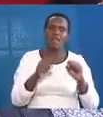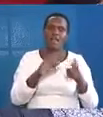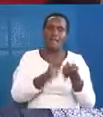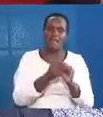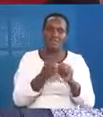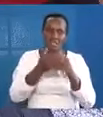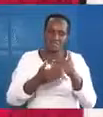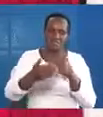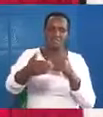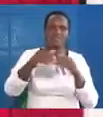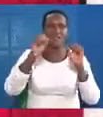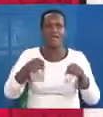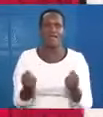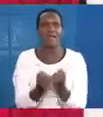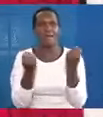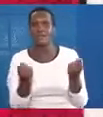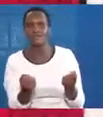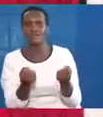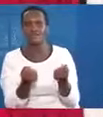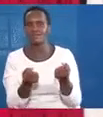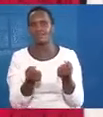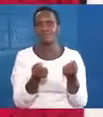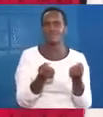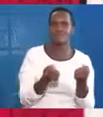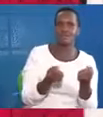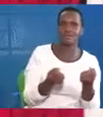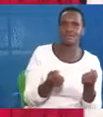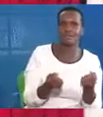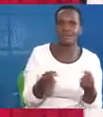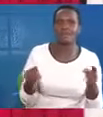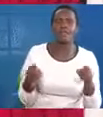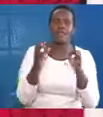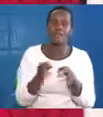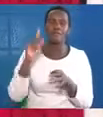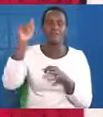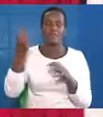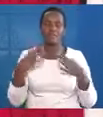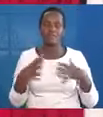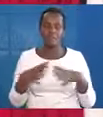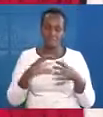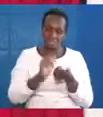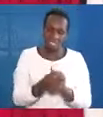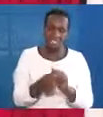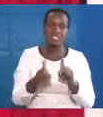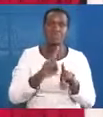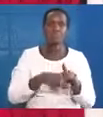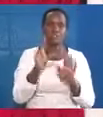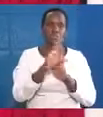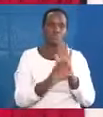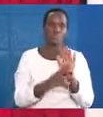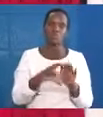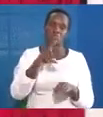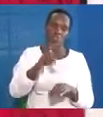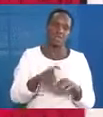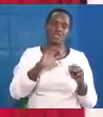come over a period of time as Kenyans change and evolve.